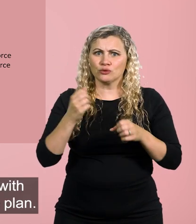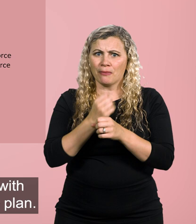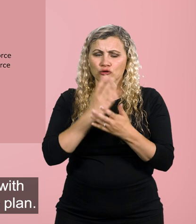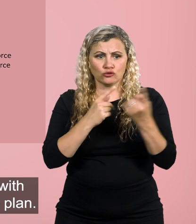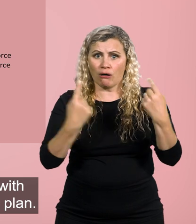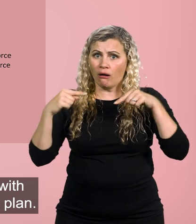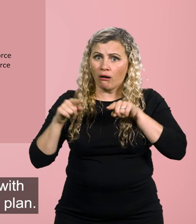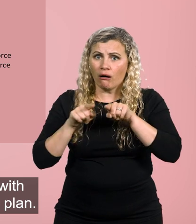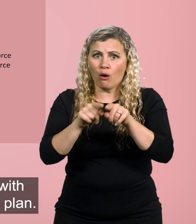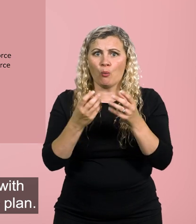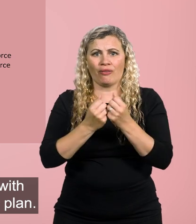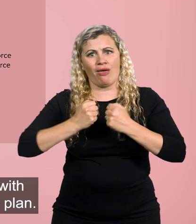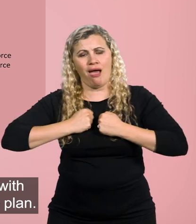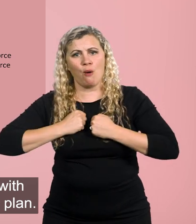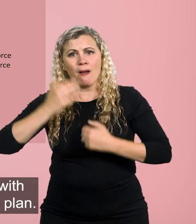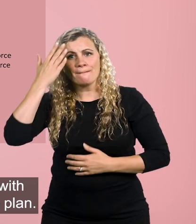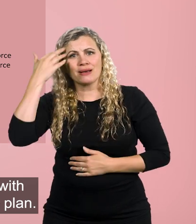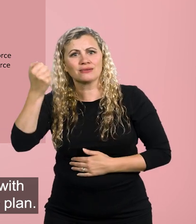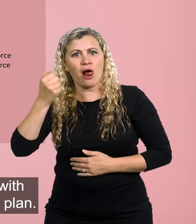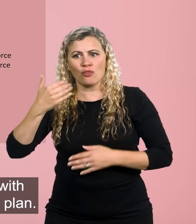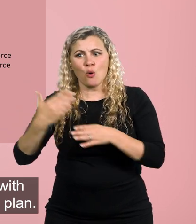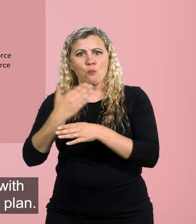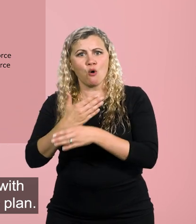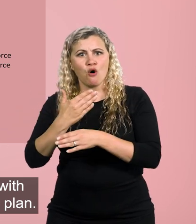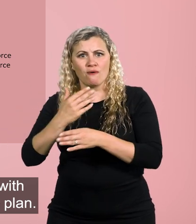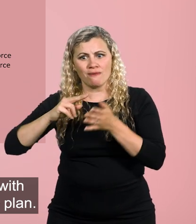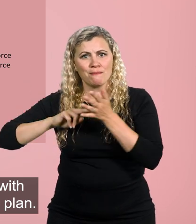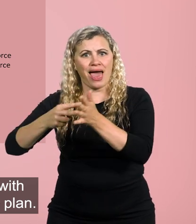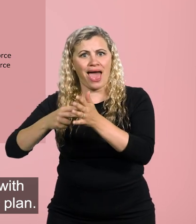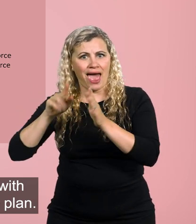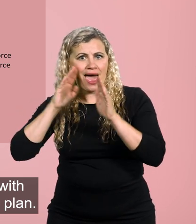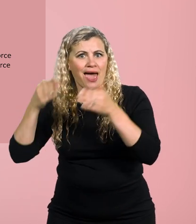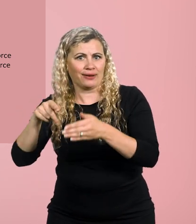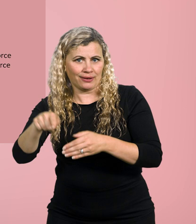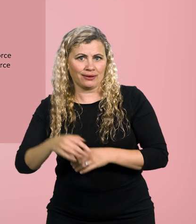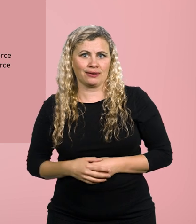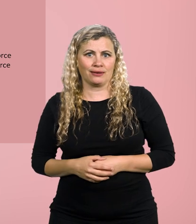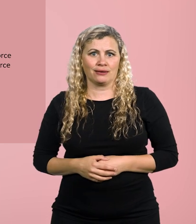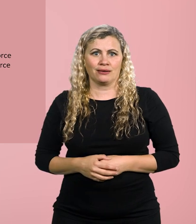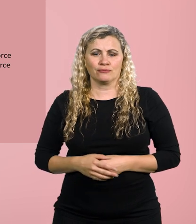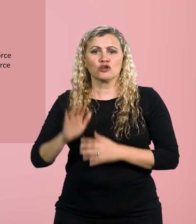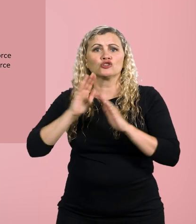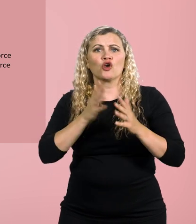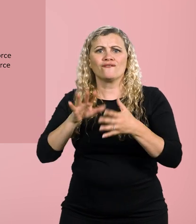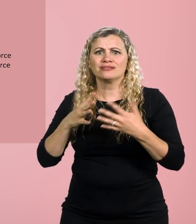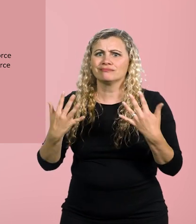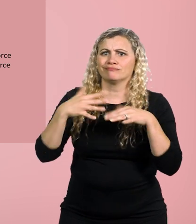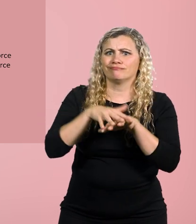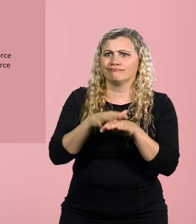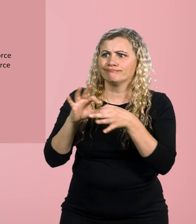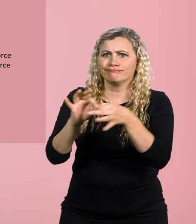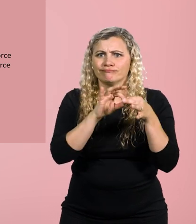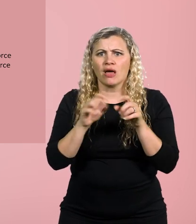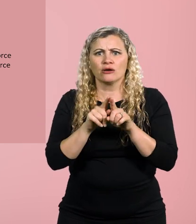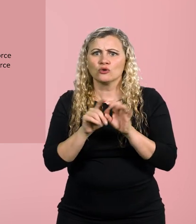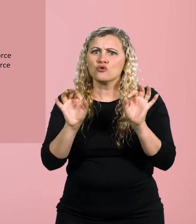the actions here will need to align with the Strategic mental health Workforce plan service integration